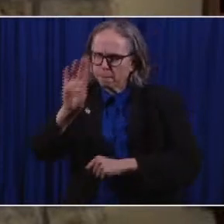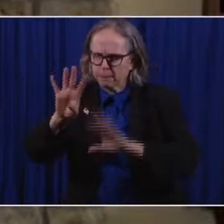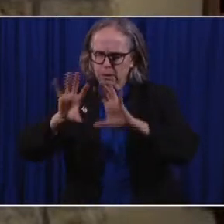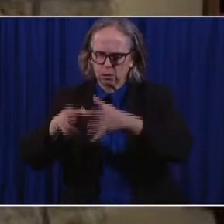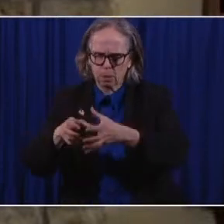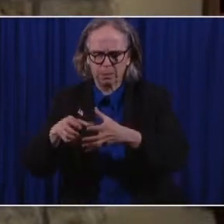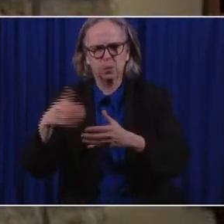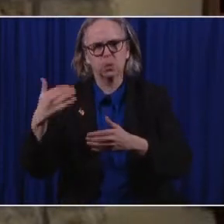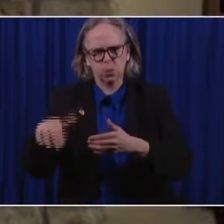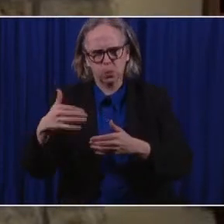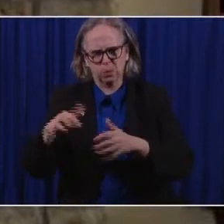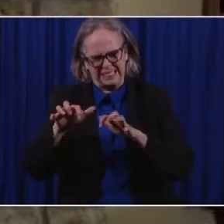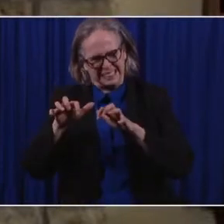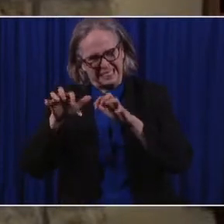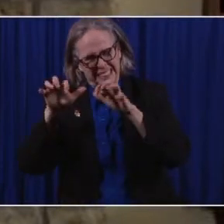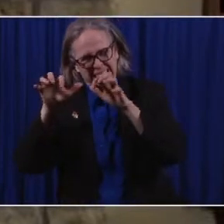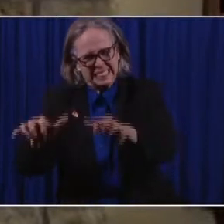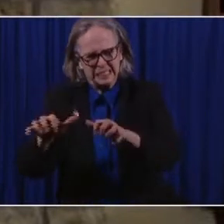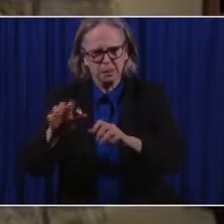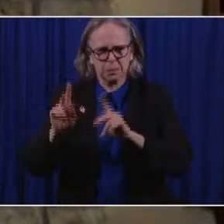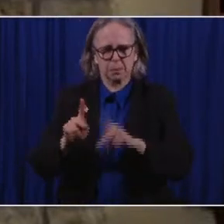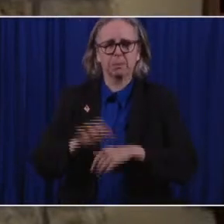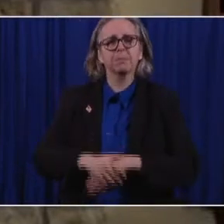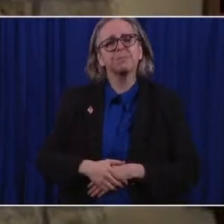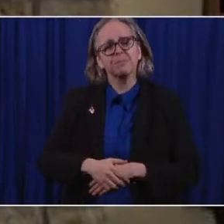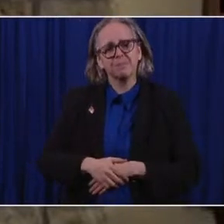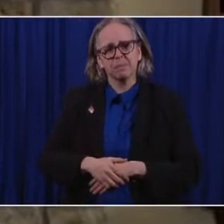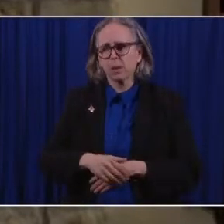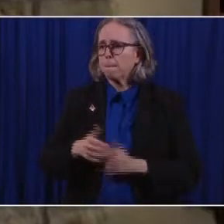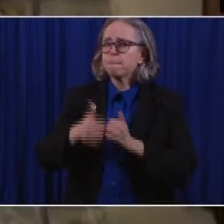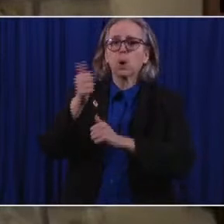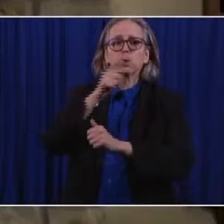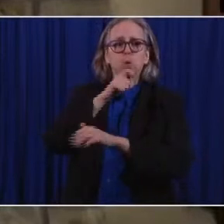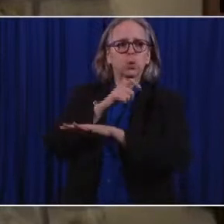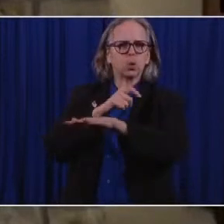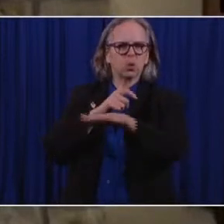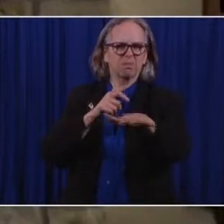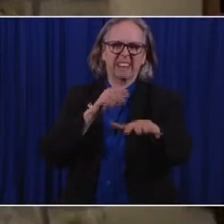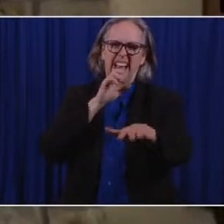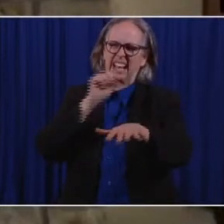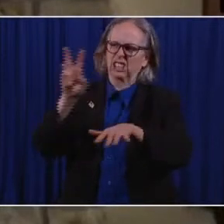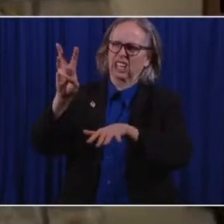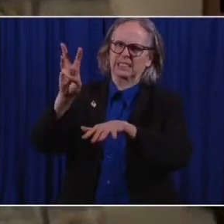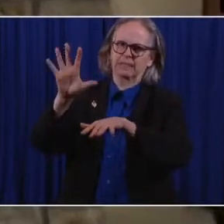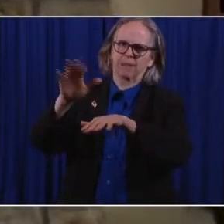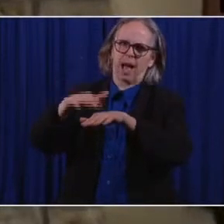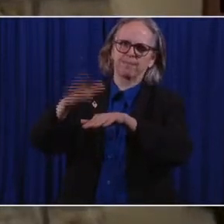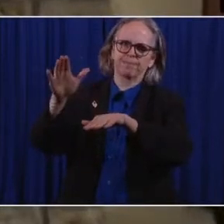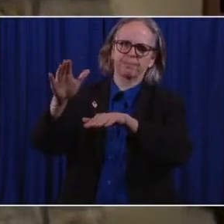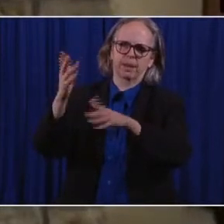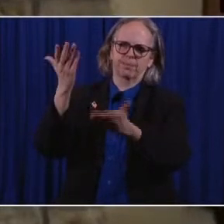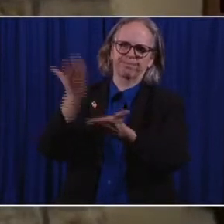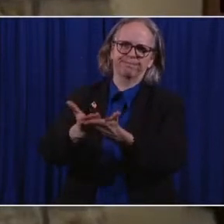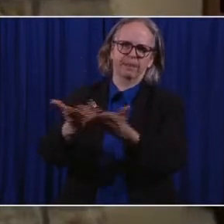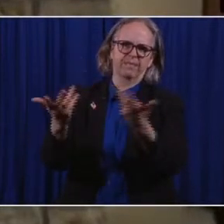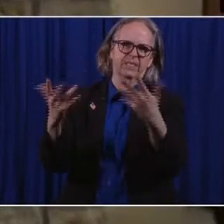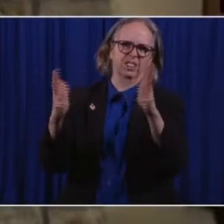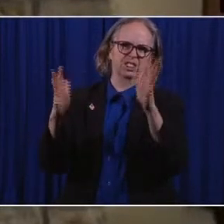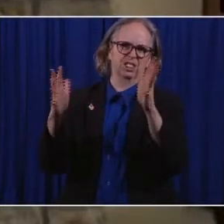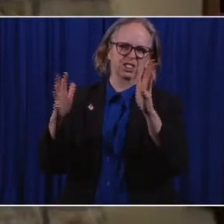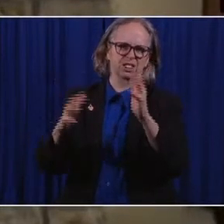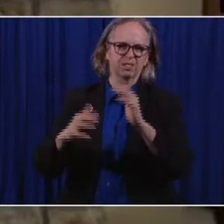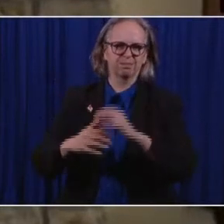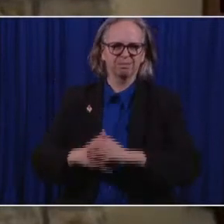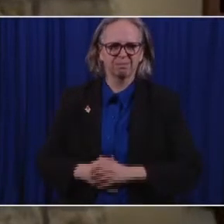those in 1B, of course, are people over the age of 65. If you go to